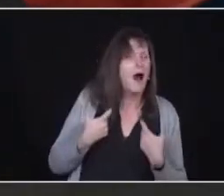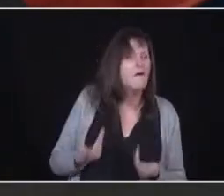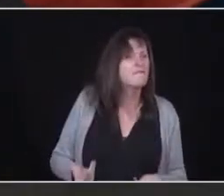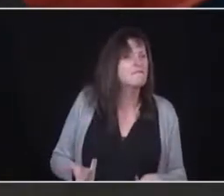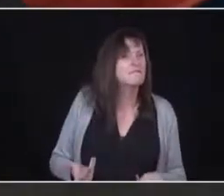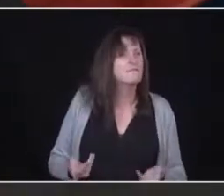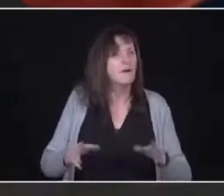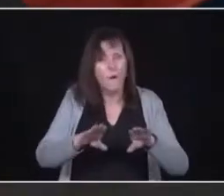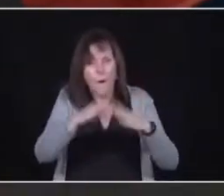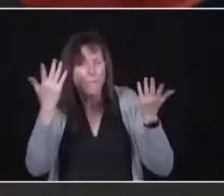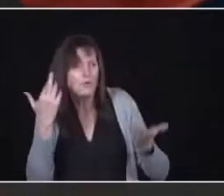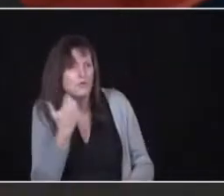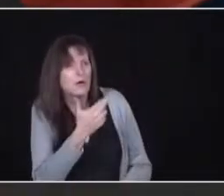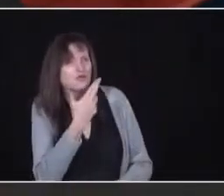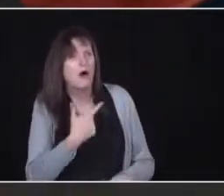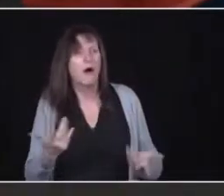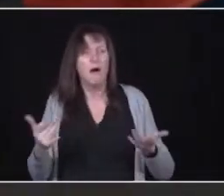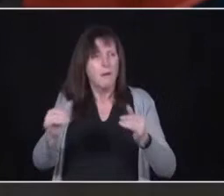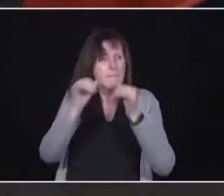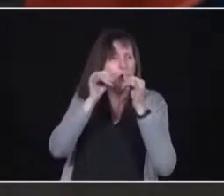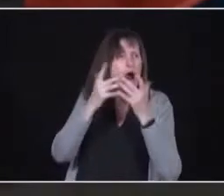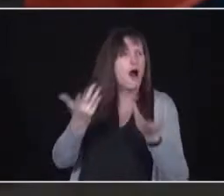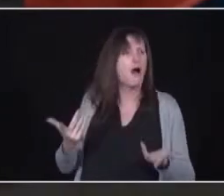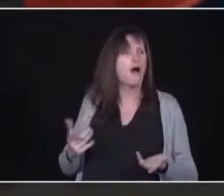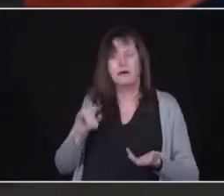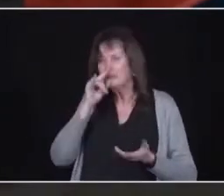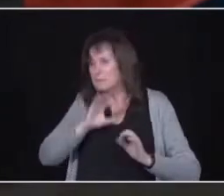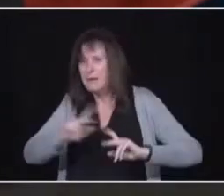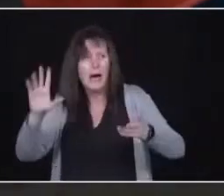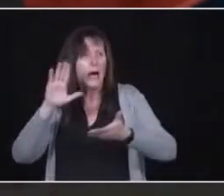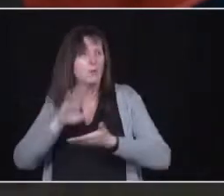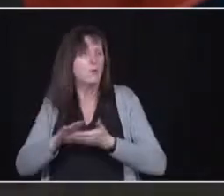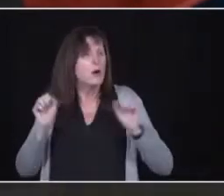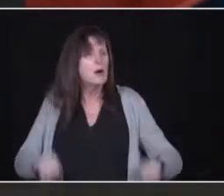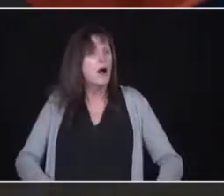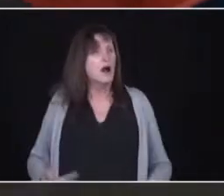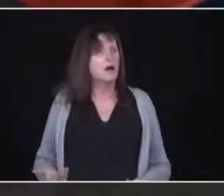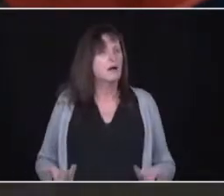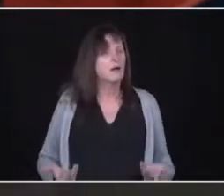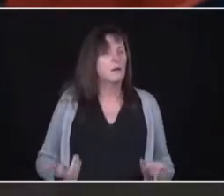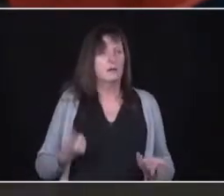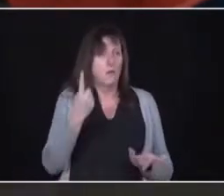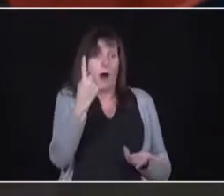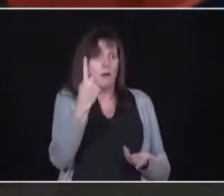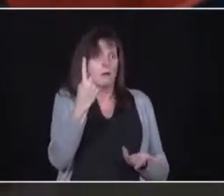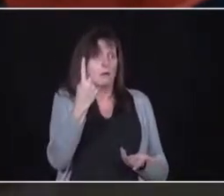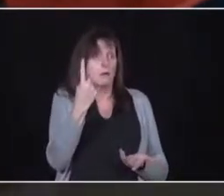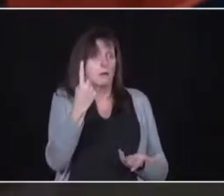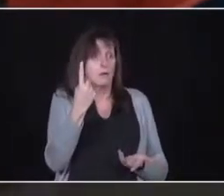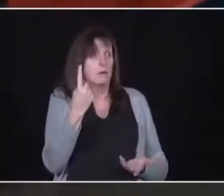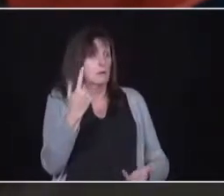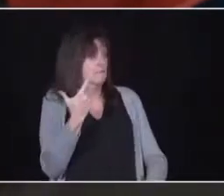all comes down to one thing, the supply of vaccines. Simple as that. Follow up.